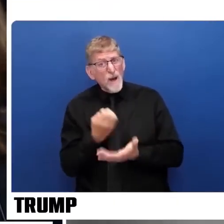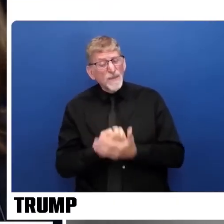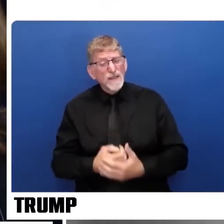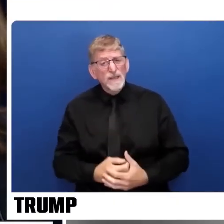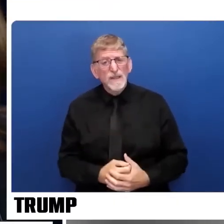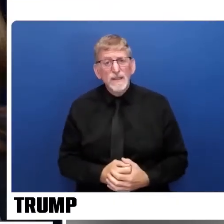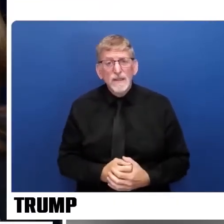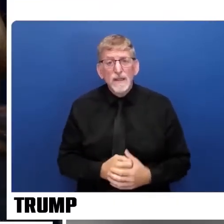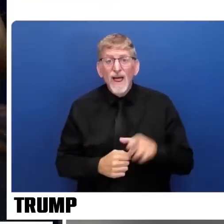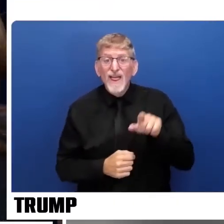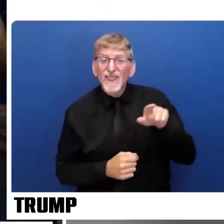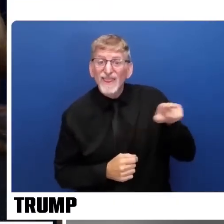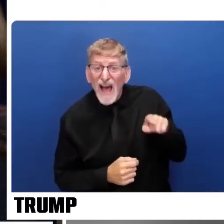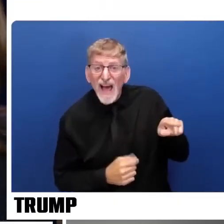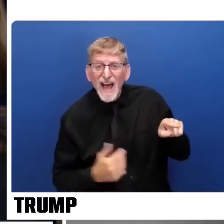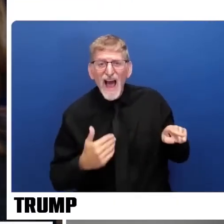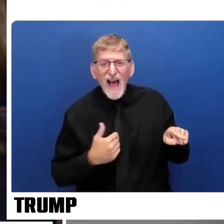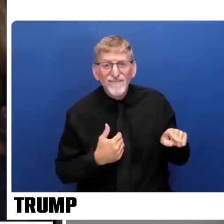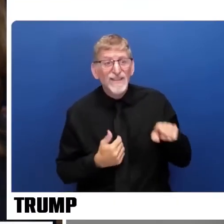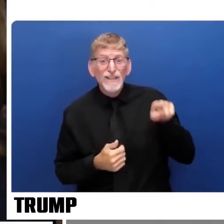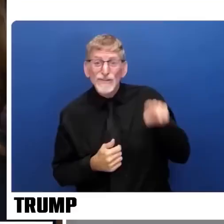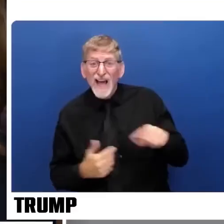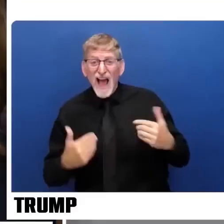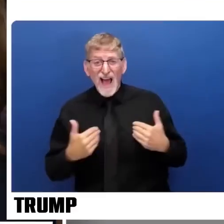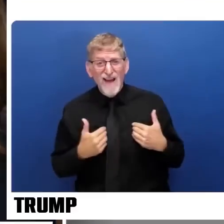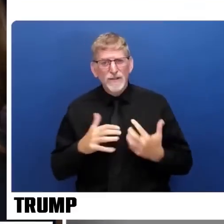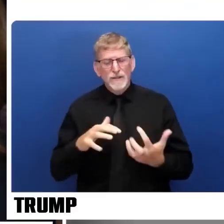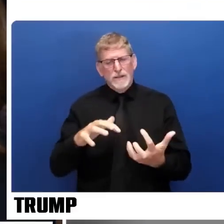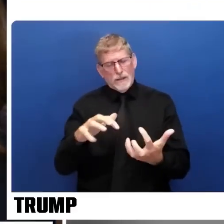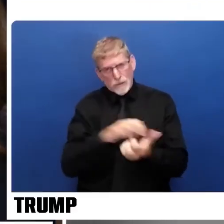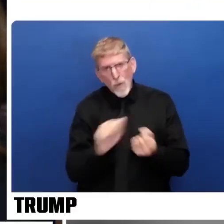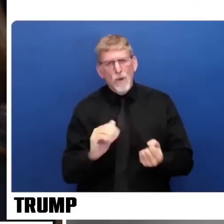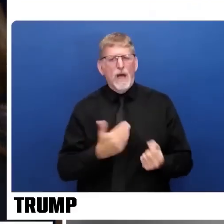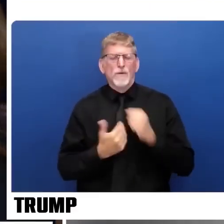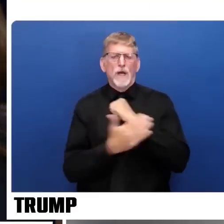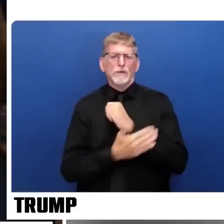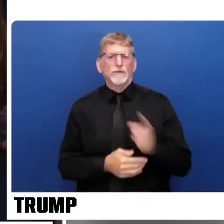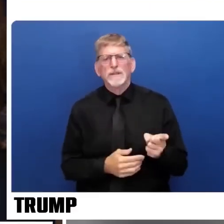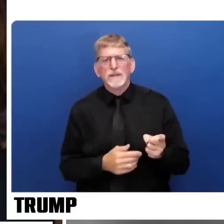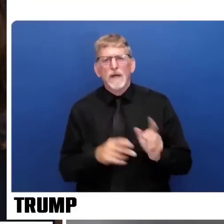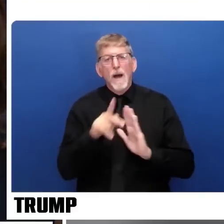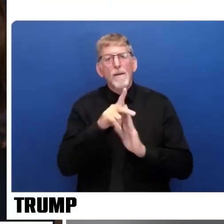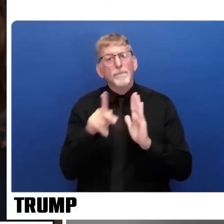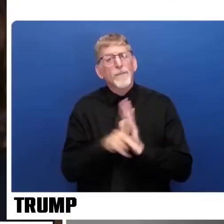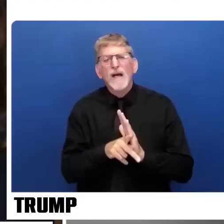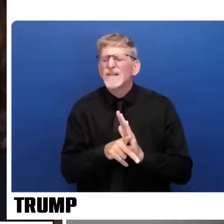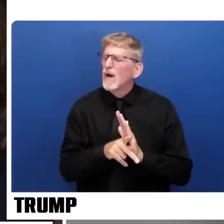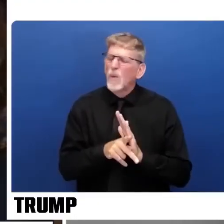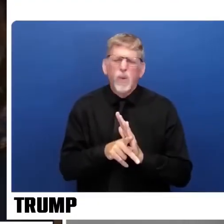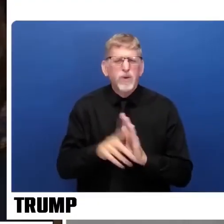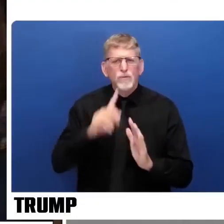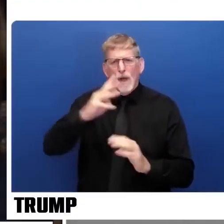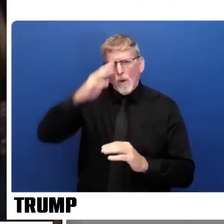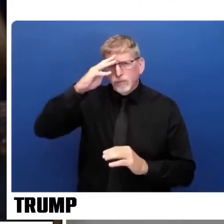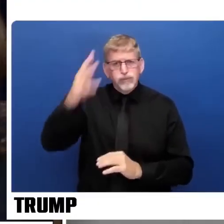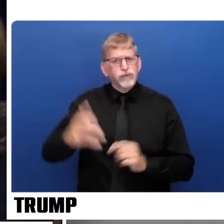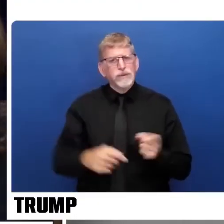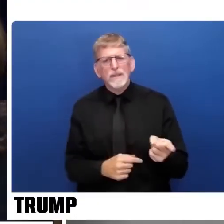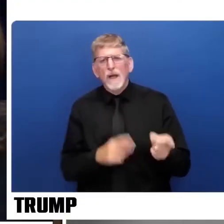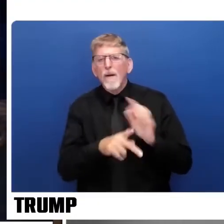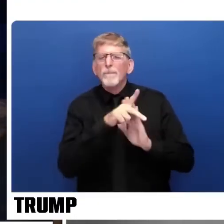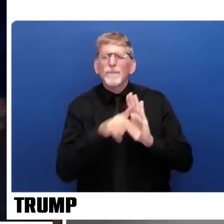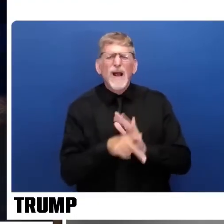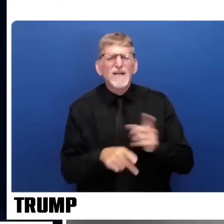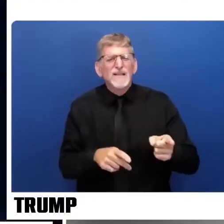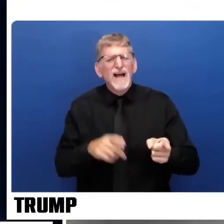has, destroyed our country with policy that's insane. Almost policy that you'd say they have to hate our